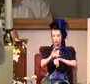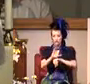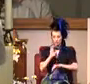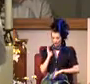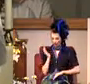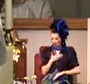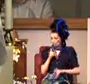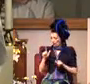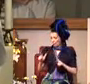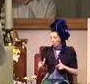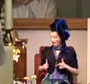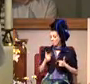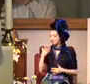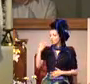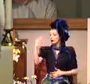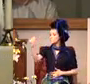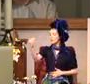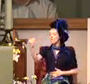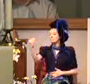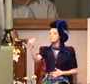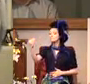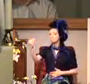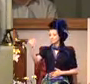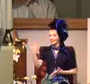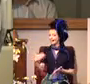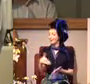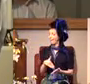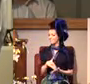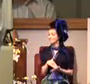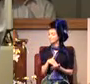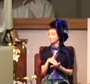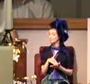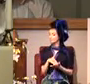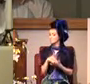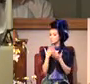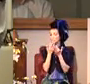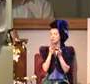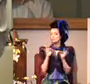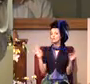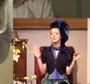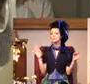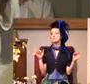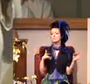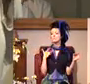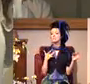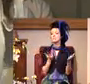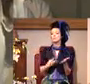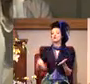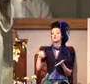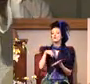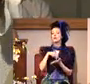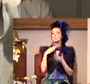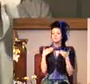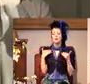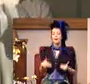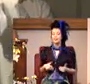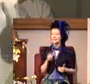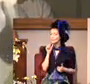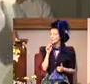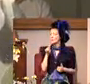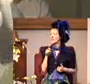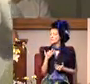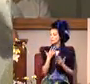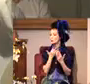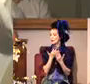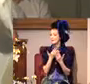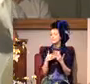lives. And bring us once again to the freedom of the resurrected body. We don't have to wait till next Easter to do